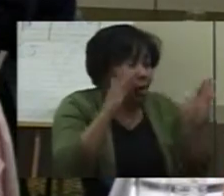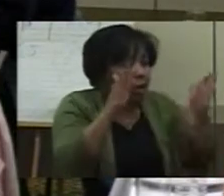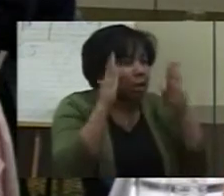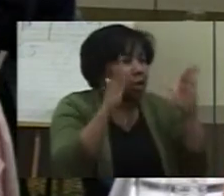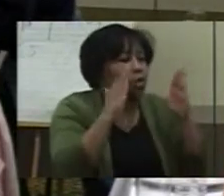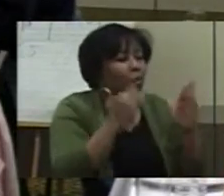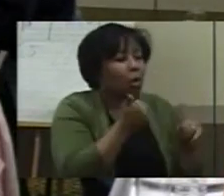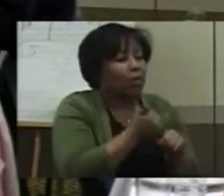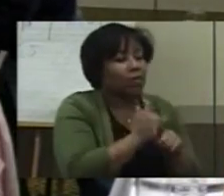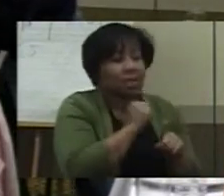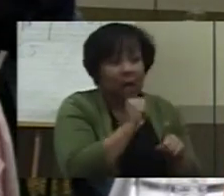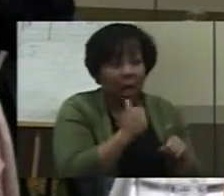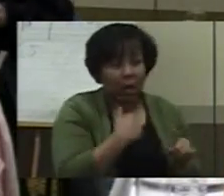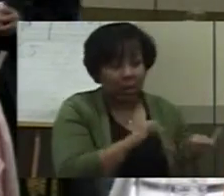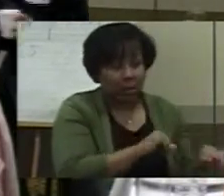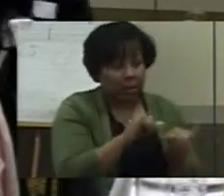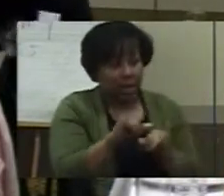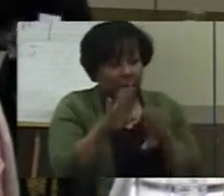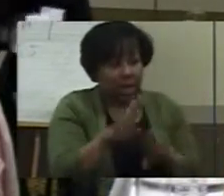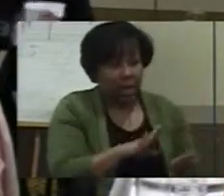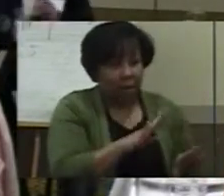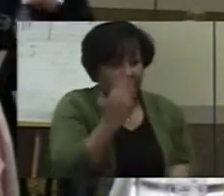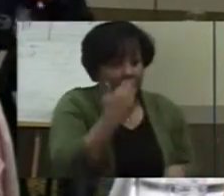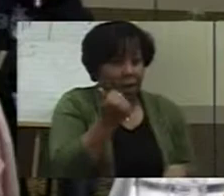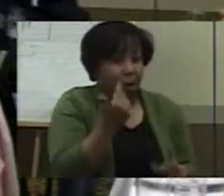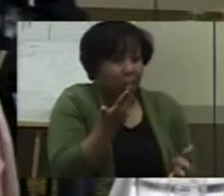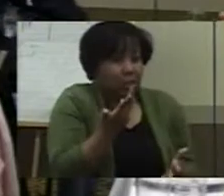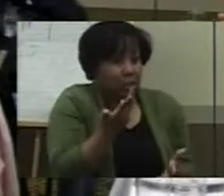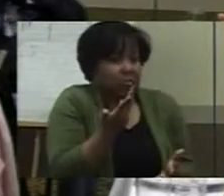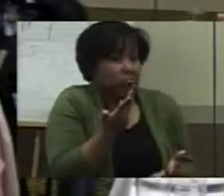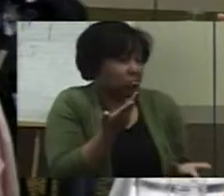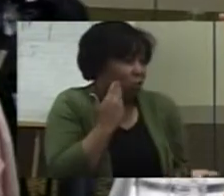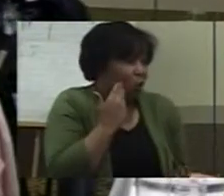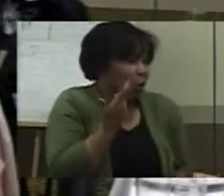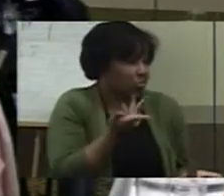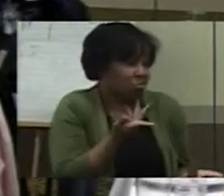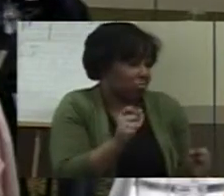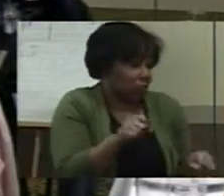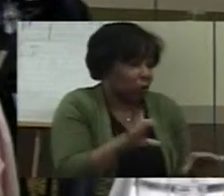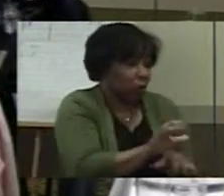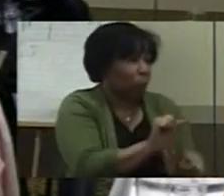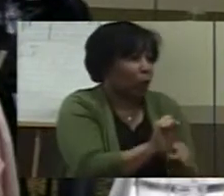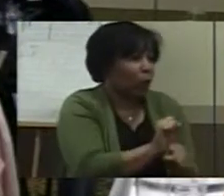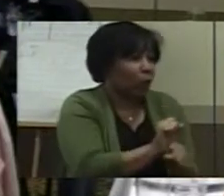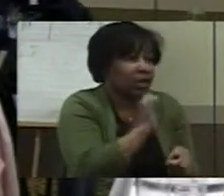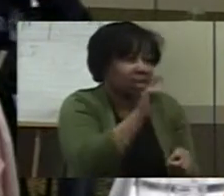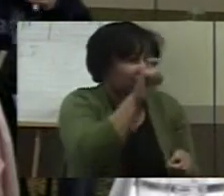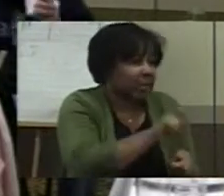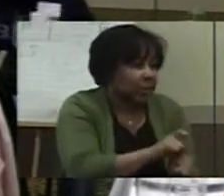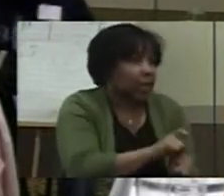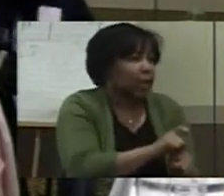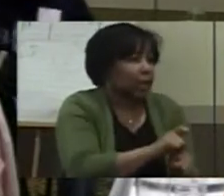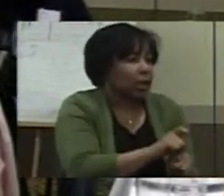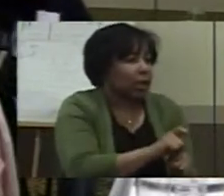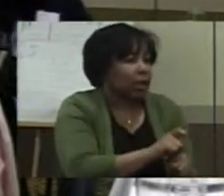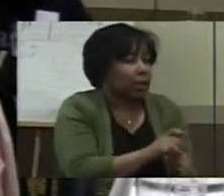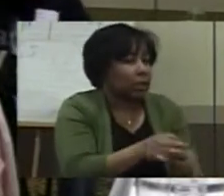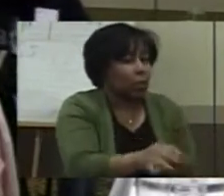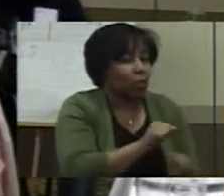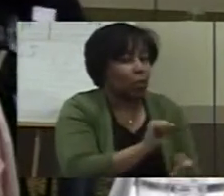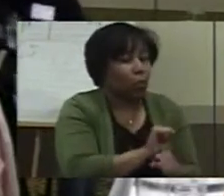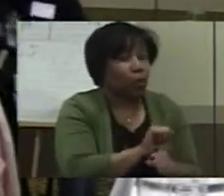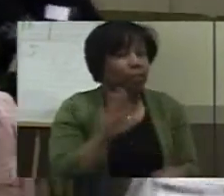attention, or if she's not showing those behaviors because she can do the work and doesn't need to avoid the work. Okay, so